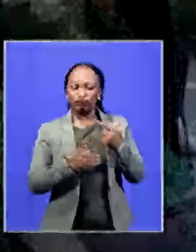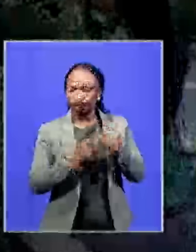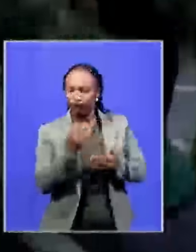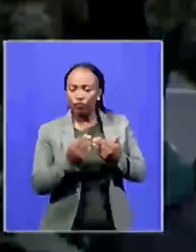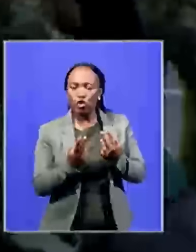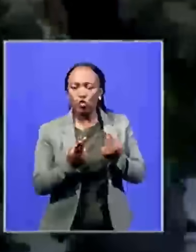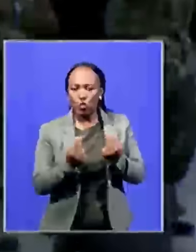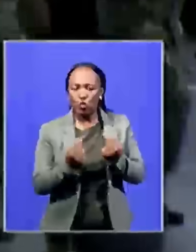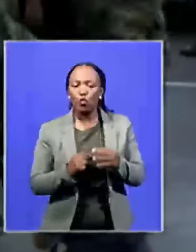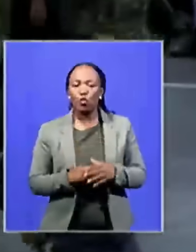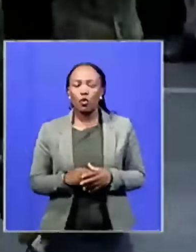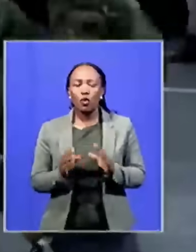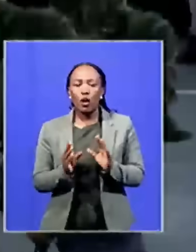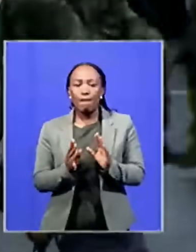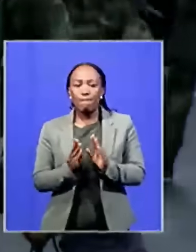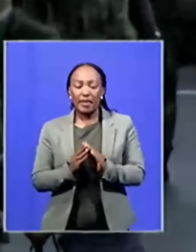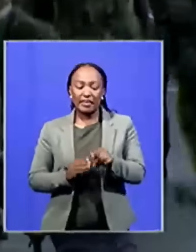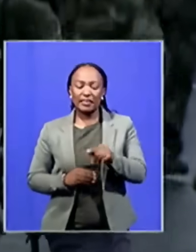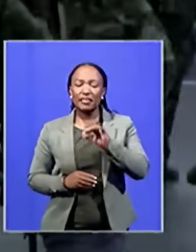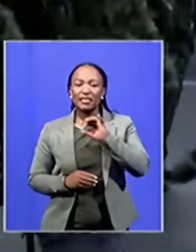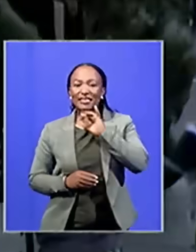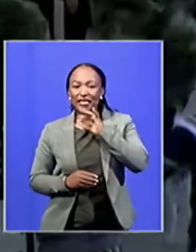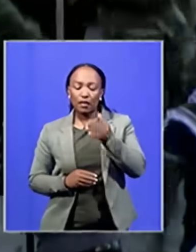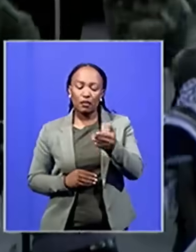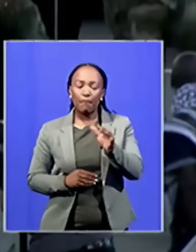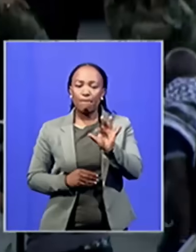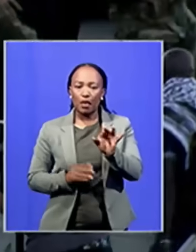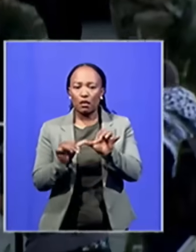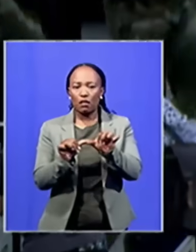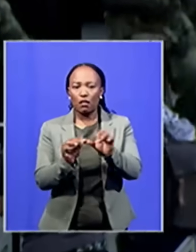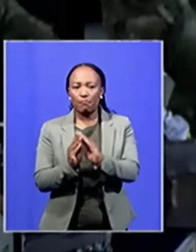Lekgotla la ANC le tla tshwarwa ho tloha ka Moqebelo ho fihlela ka Mantaha.